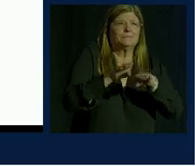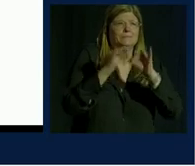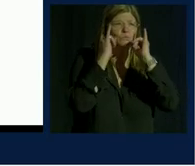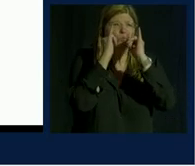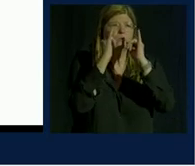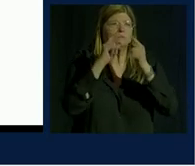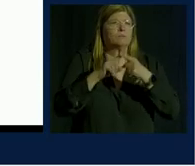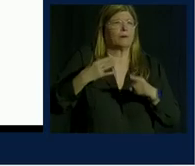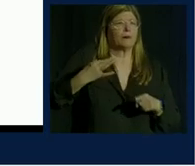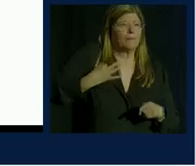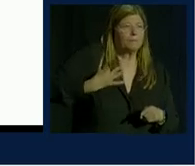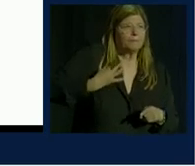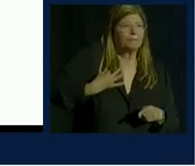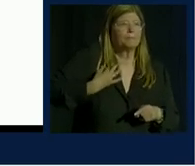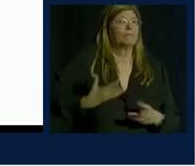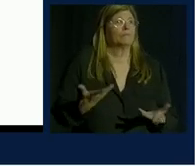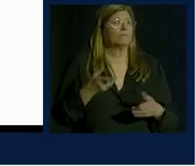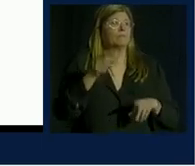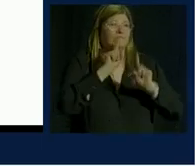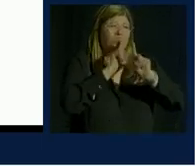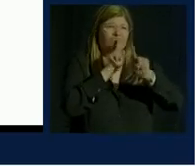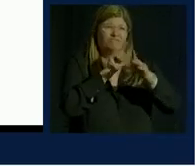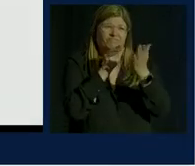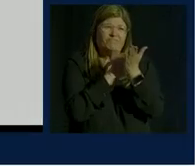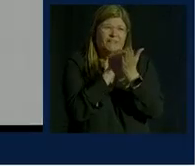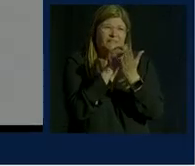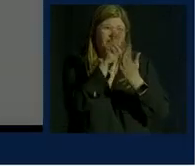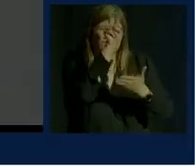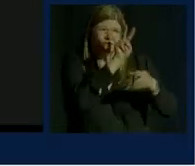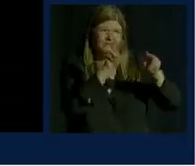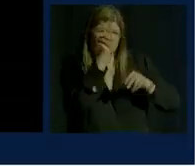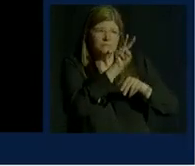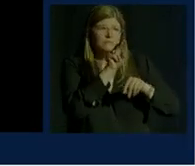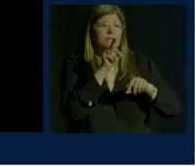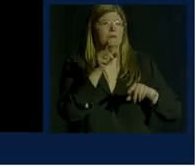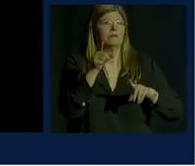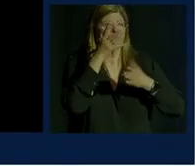and answers to frequently asked questions. We hope you'll check it out.